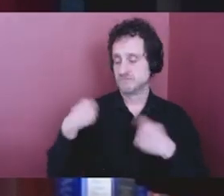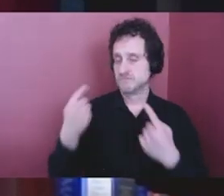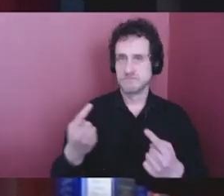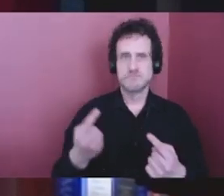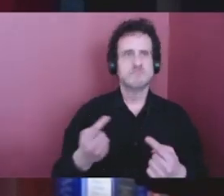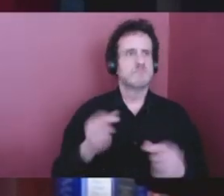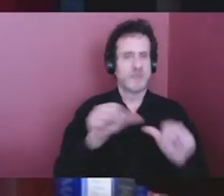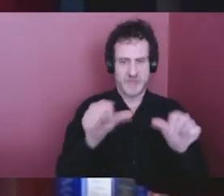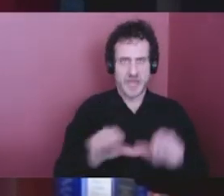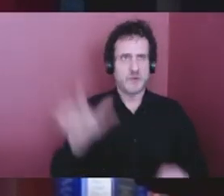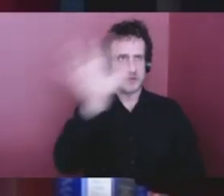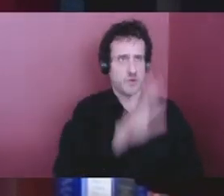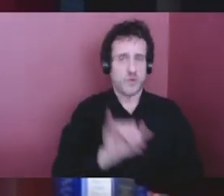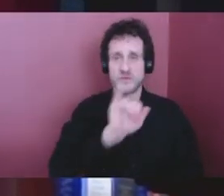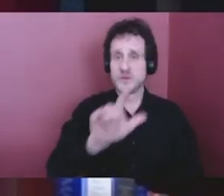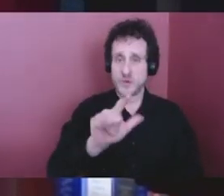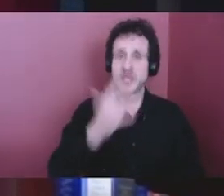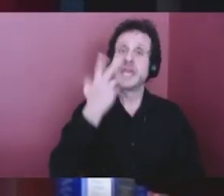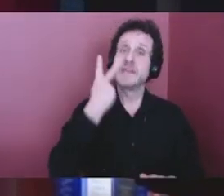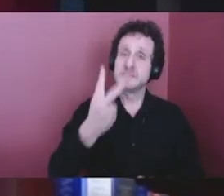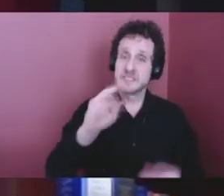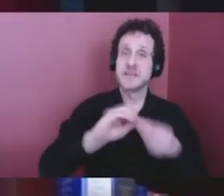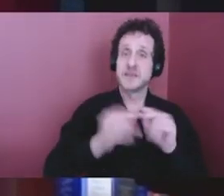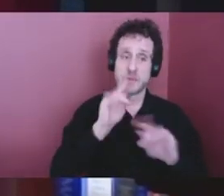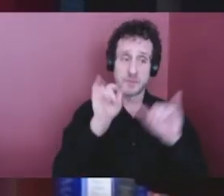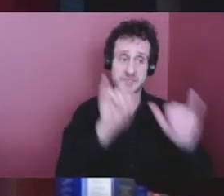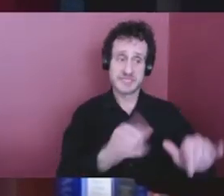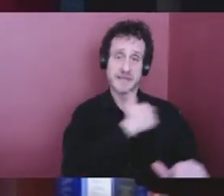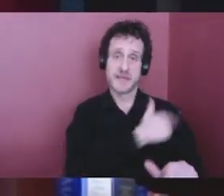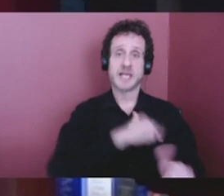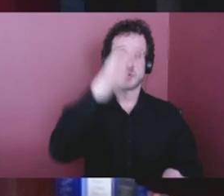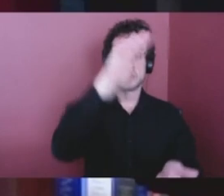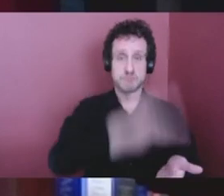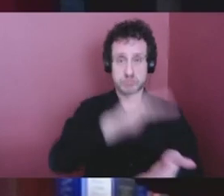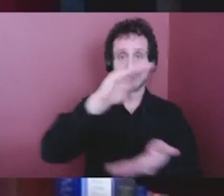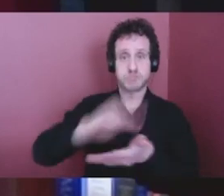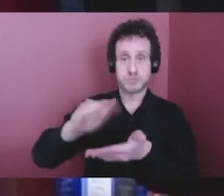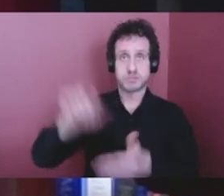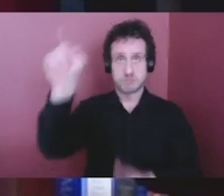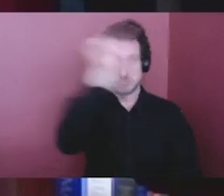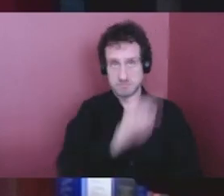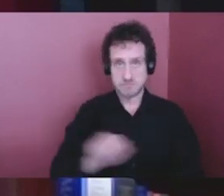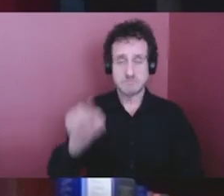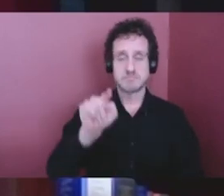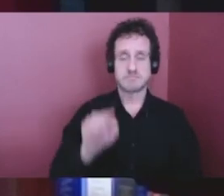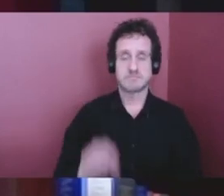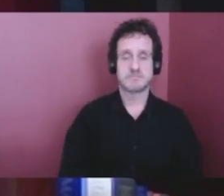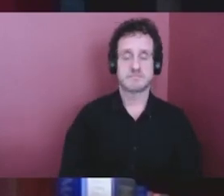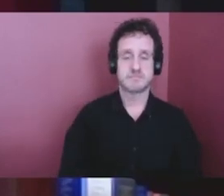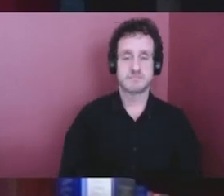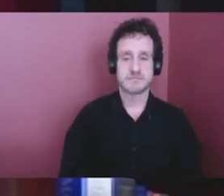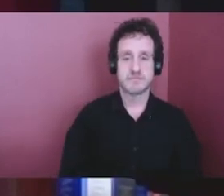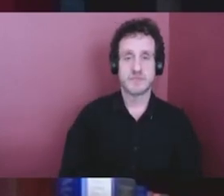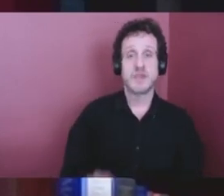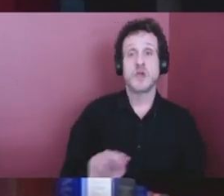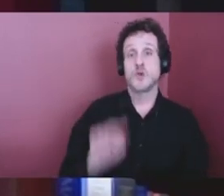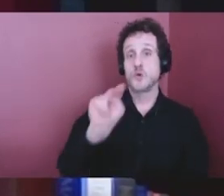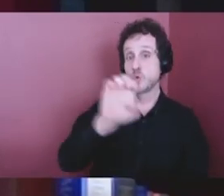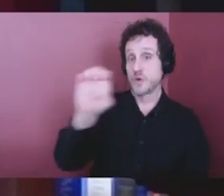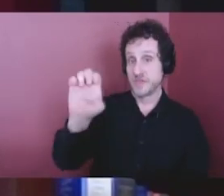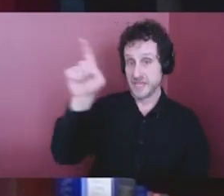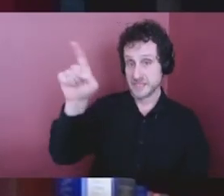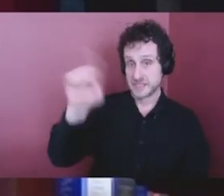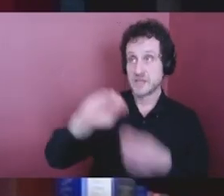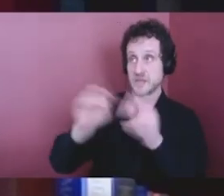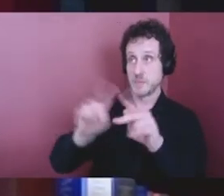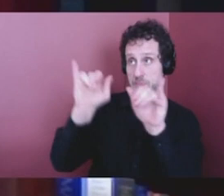a dip in hospitalizations since May 1st. An 18.6% decrease